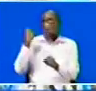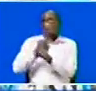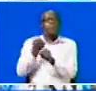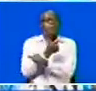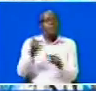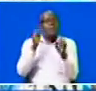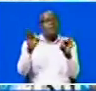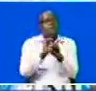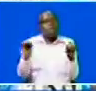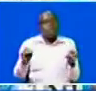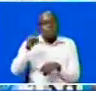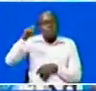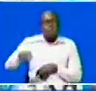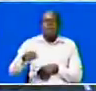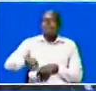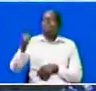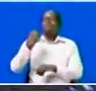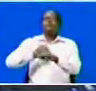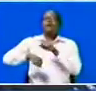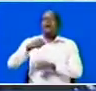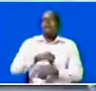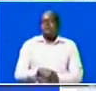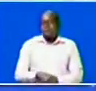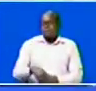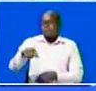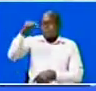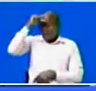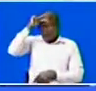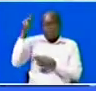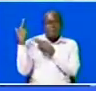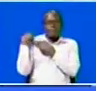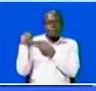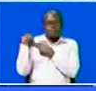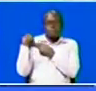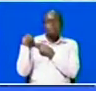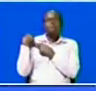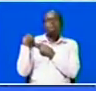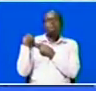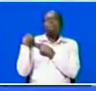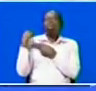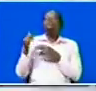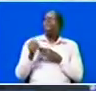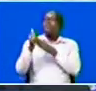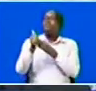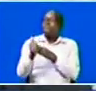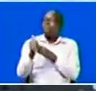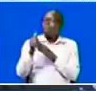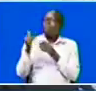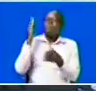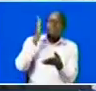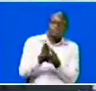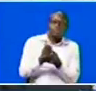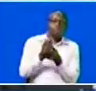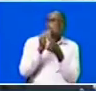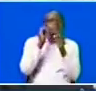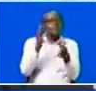zisipochukuliwa watafanya jambo wenyewe. It's the government's responsibility to take charge and ensure that either that is not true, and if